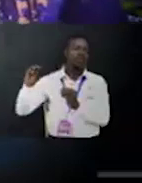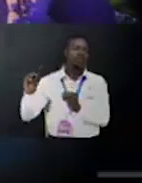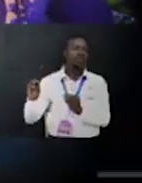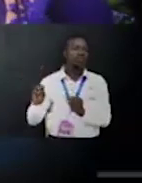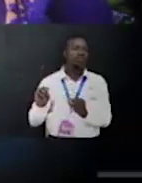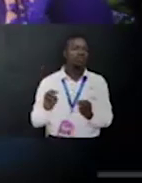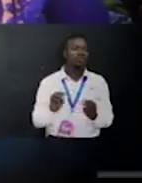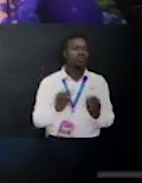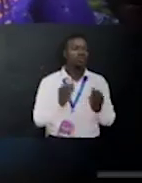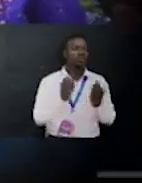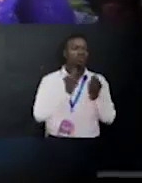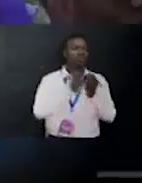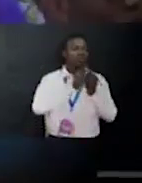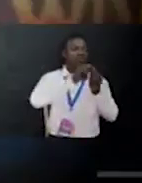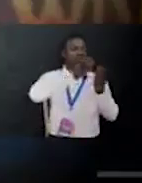cloud,